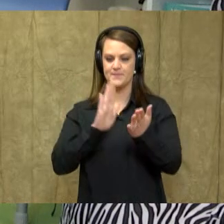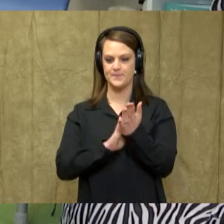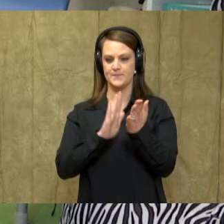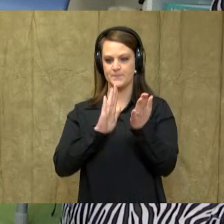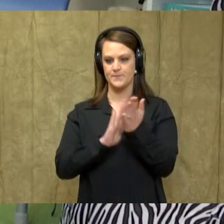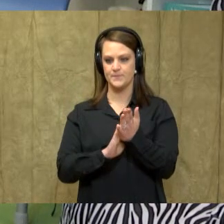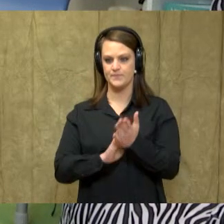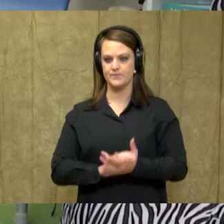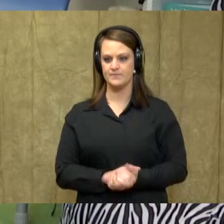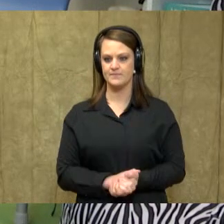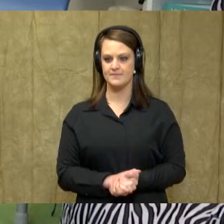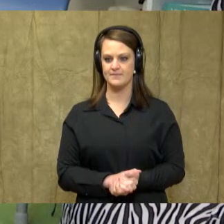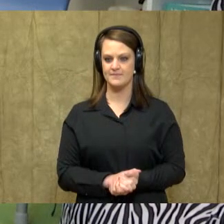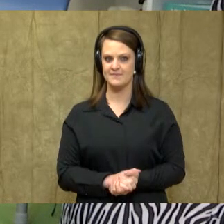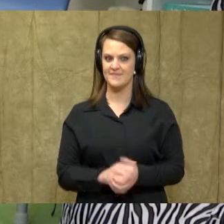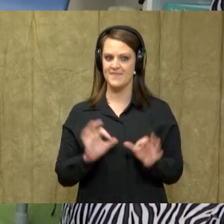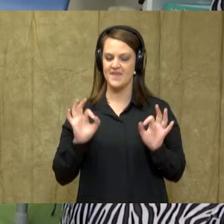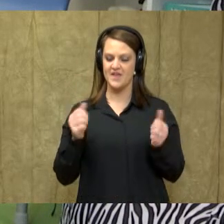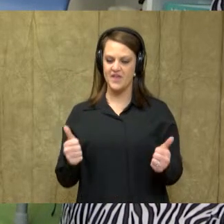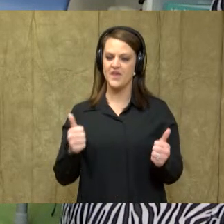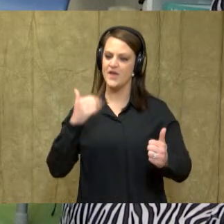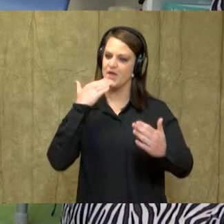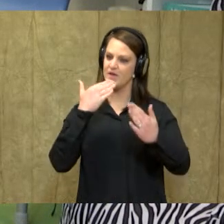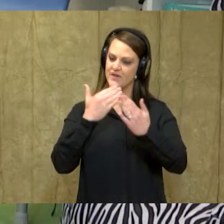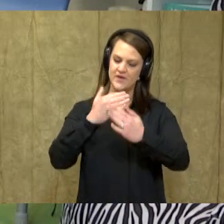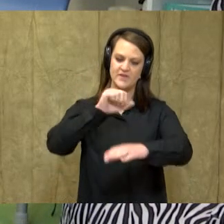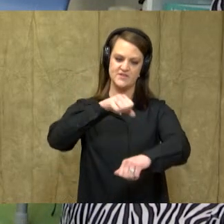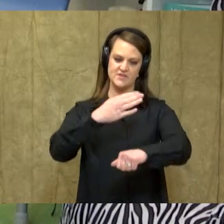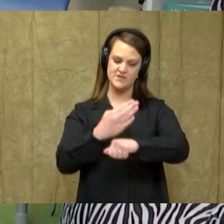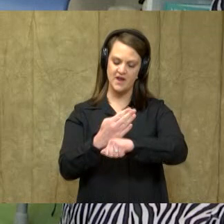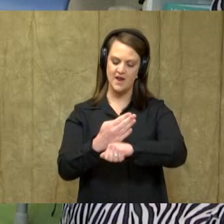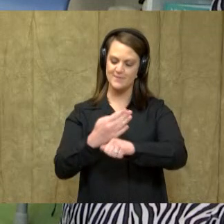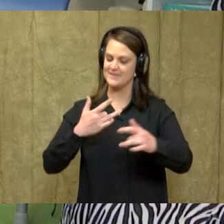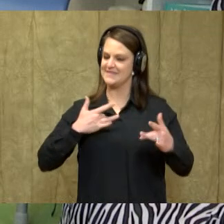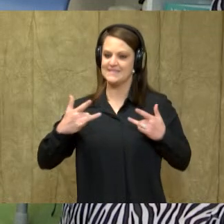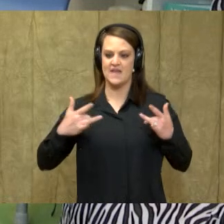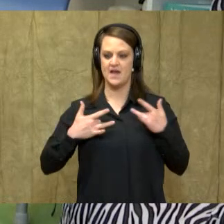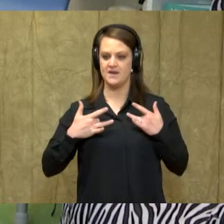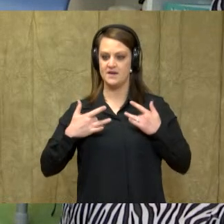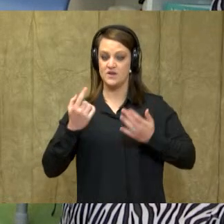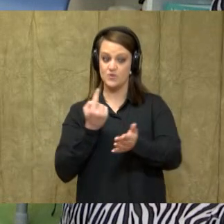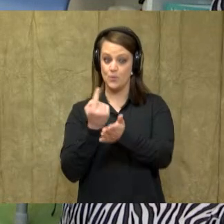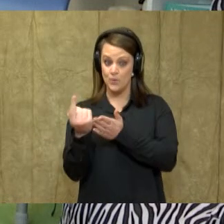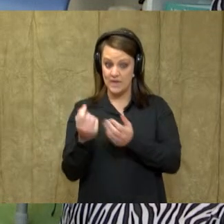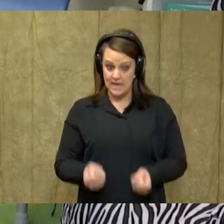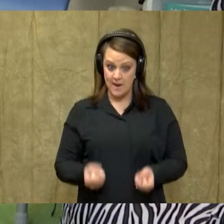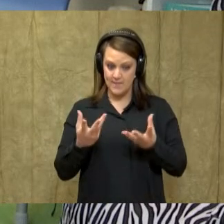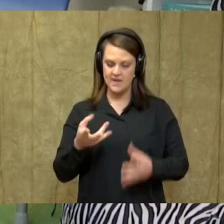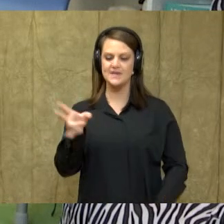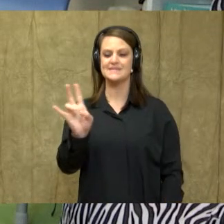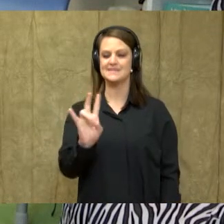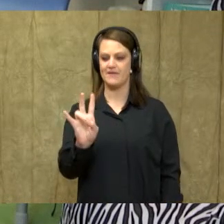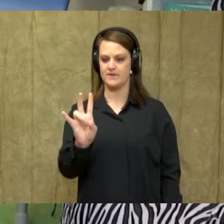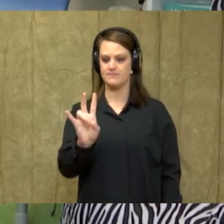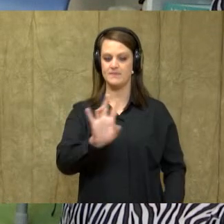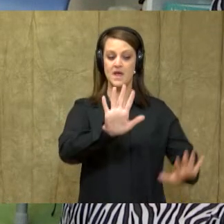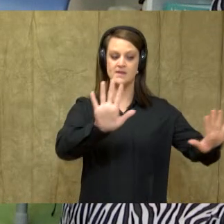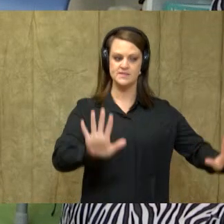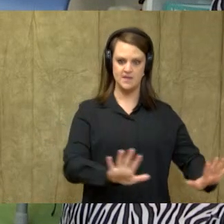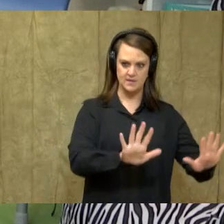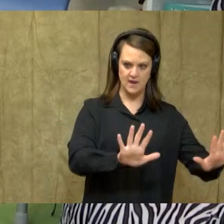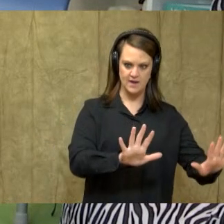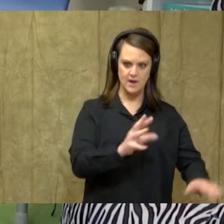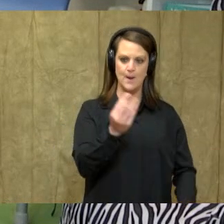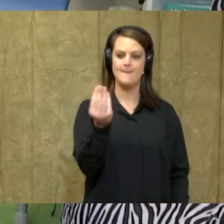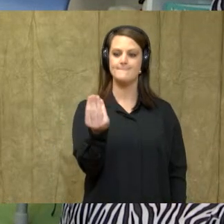week. Very good. I'm so excited. So we know that there's 7 days out of the week. We have Sunday,